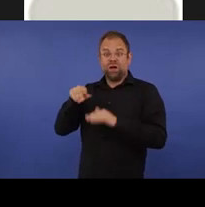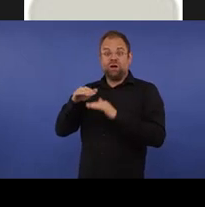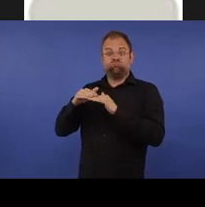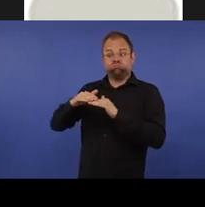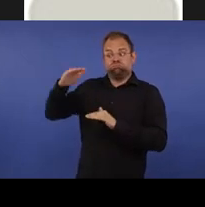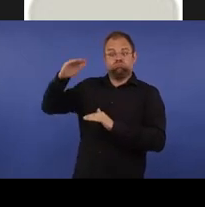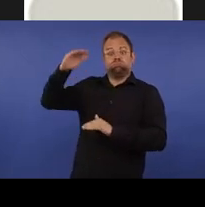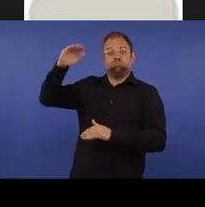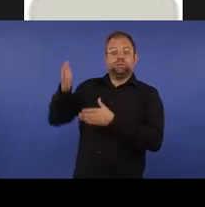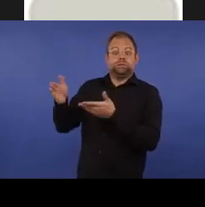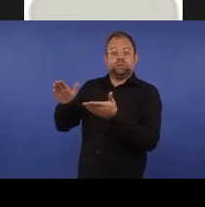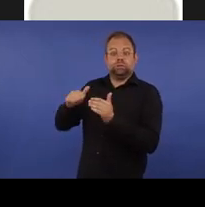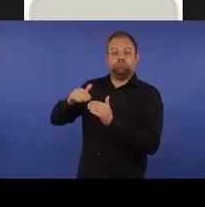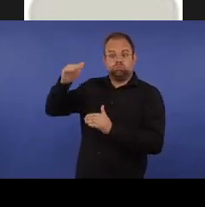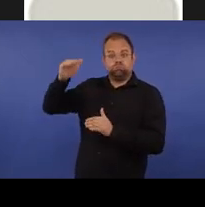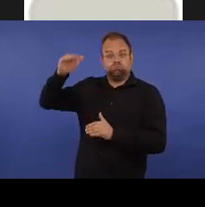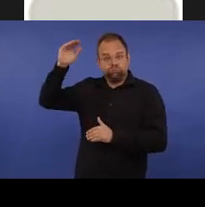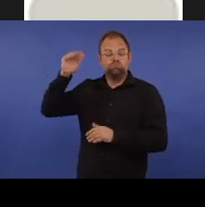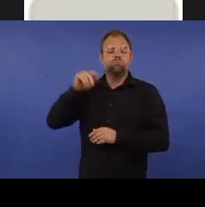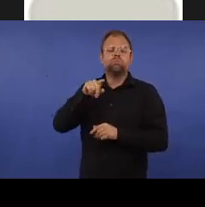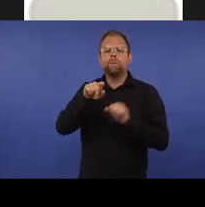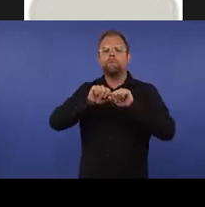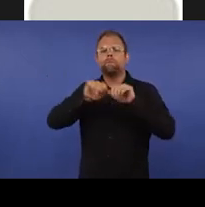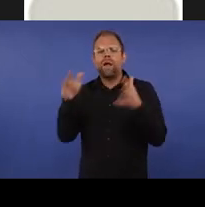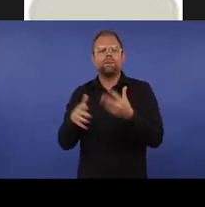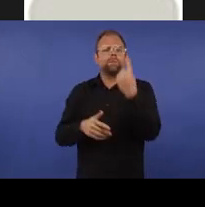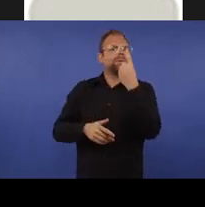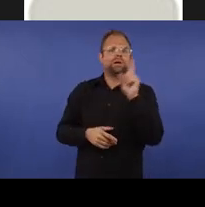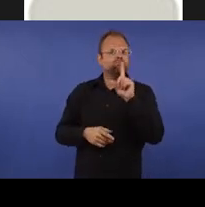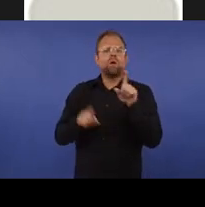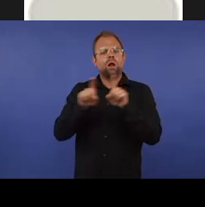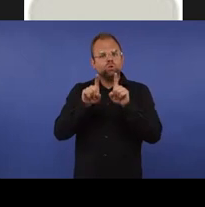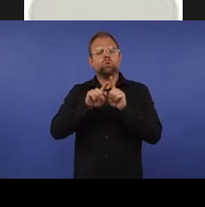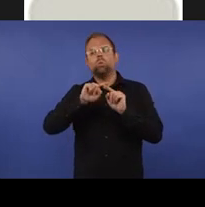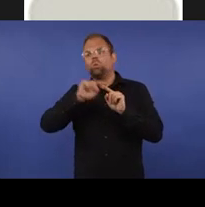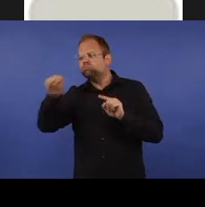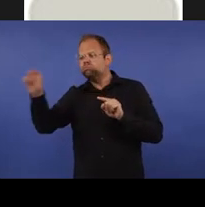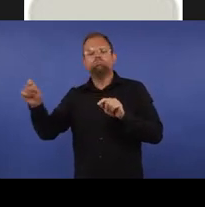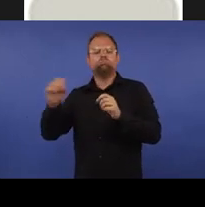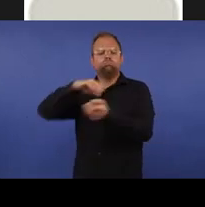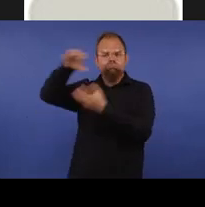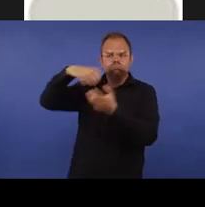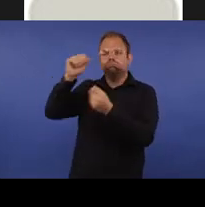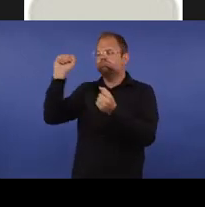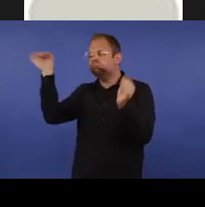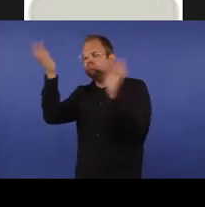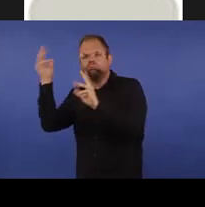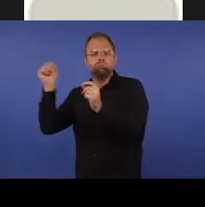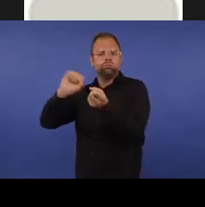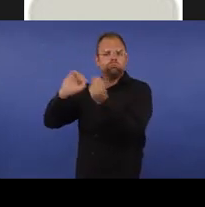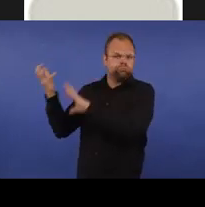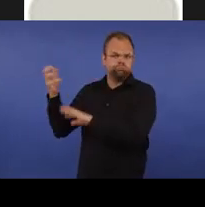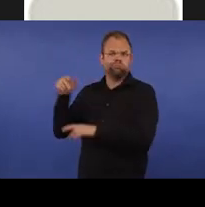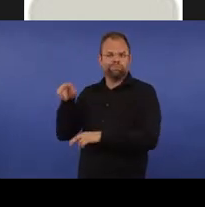occur in congregated facilities, in institutions, nursing homes, many different institutions and